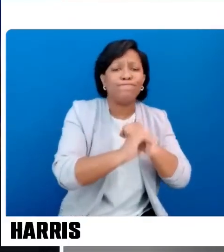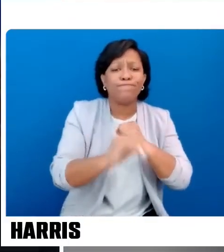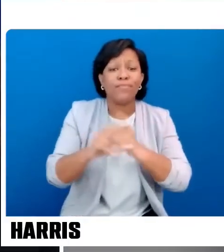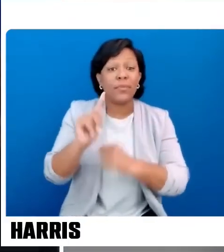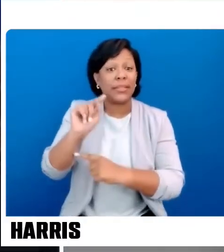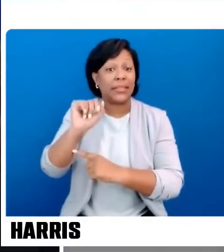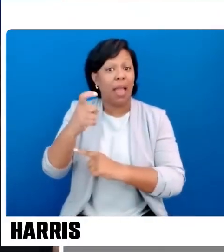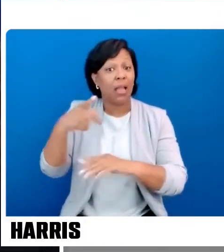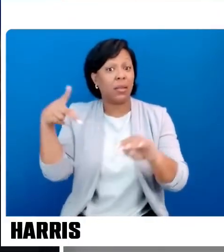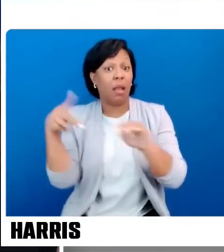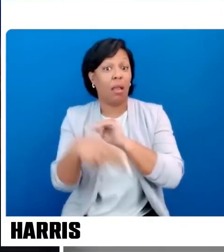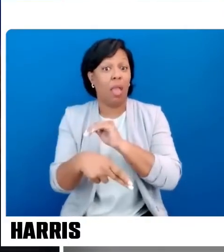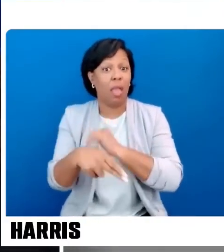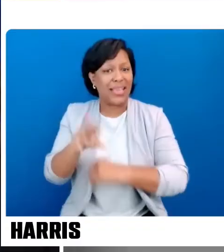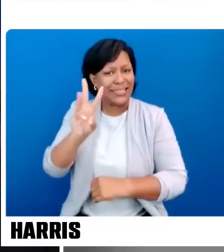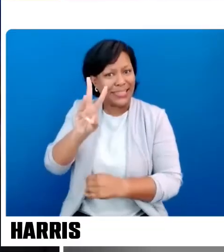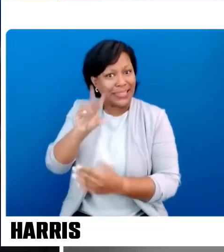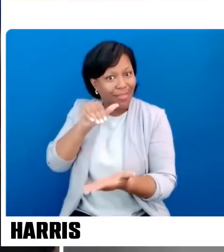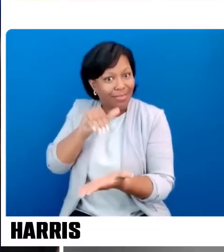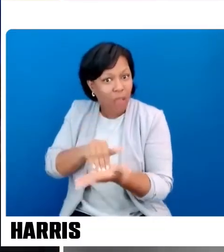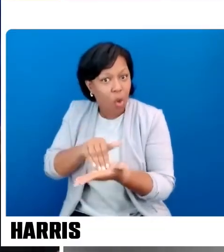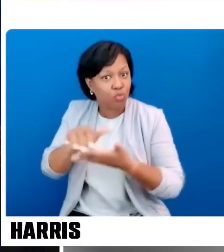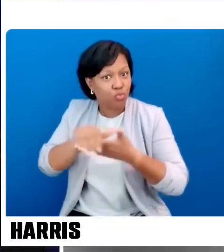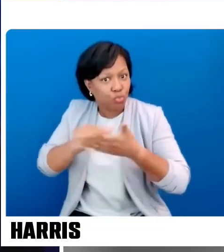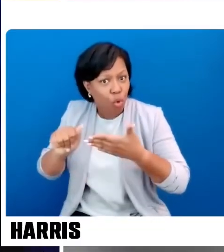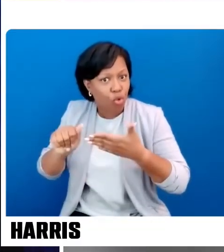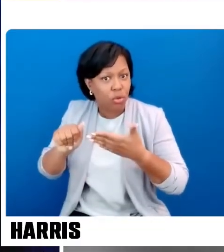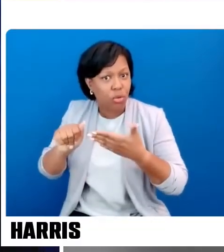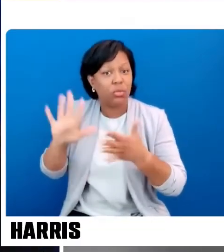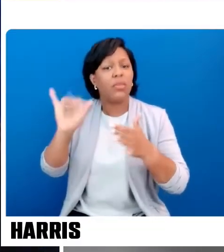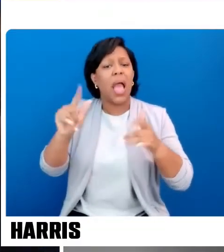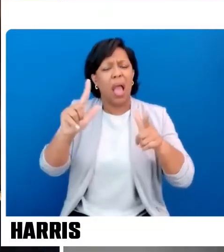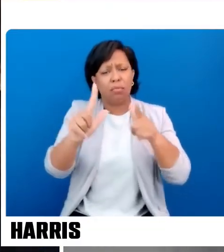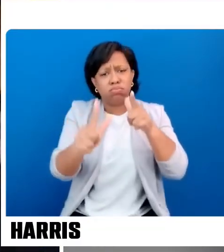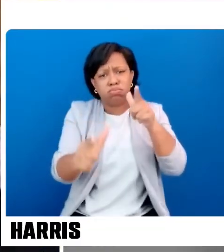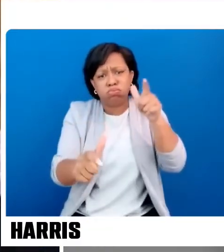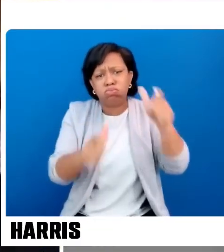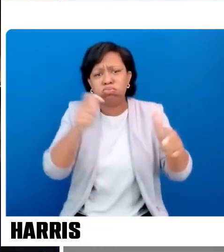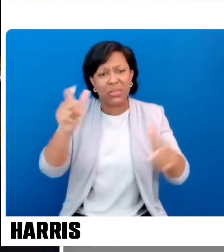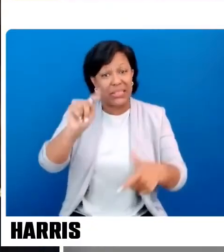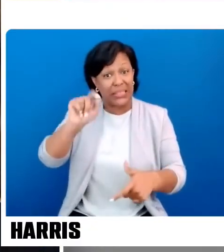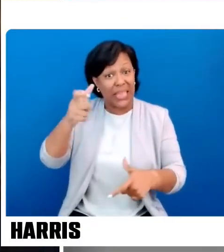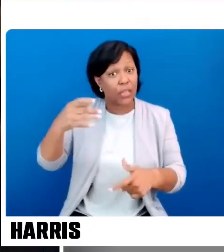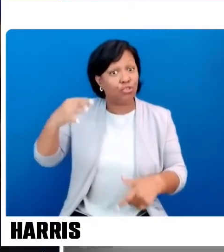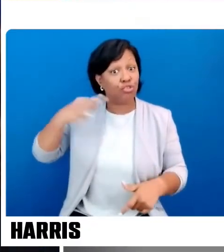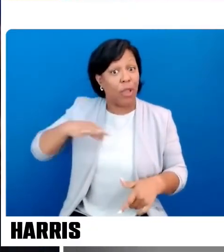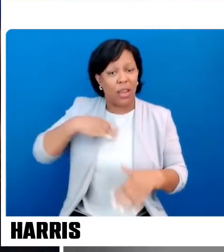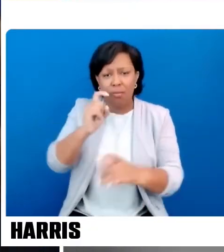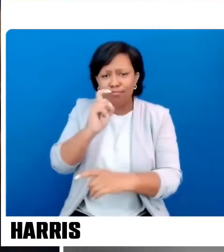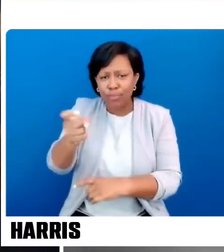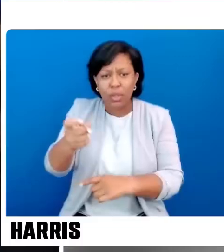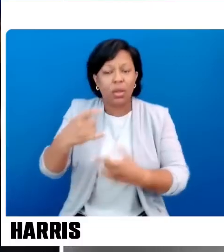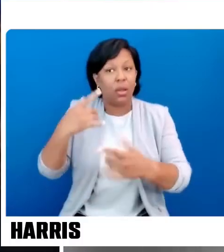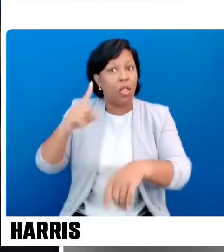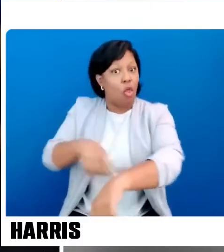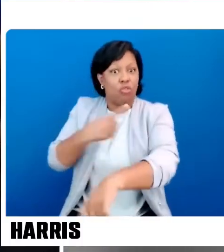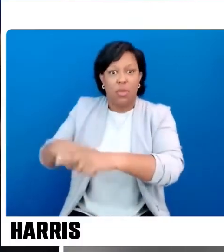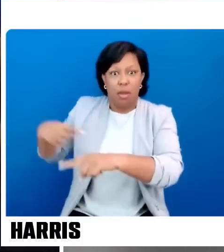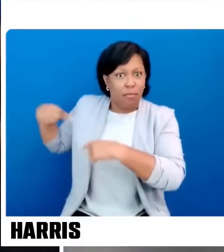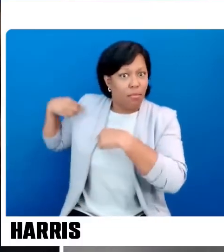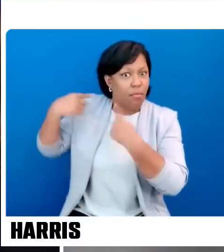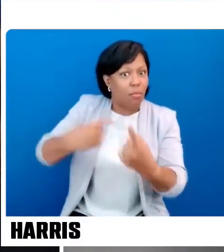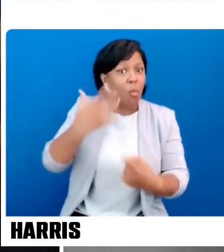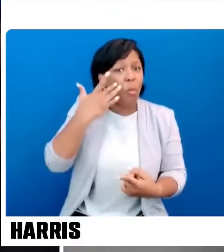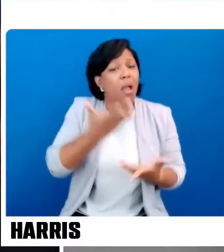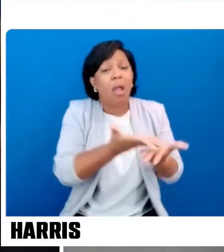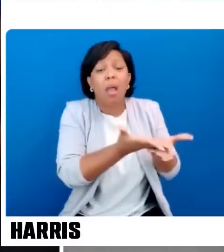the largest child tax credit that we have given in a long time, so that those young families can afford to buy a crib, buy a car